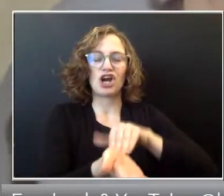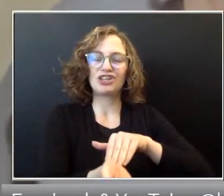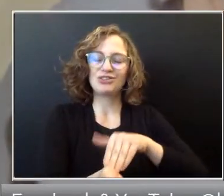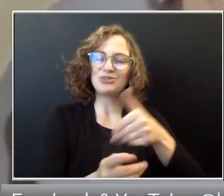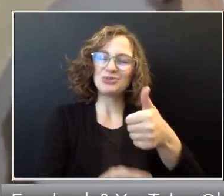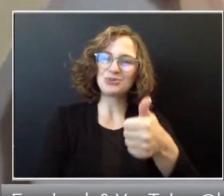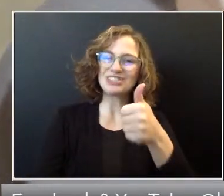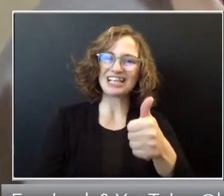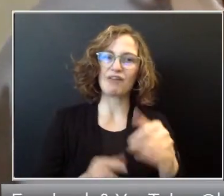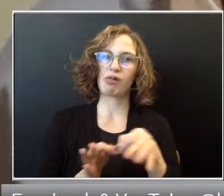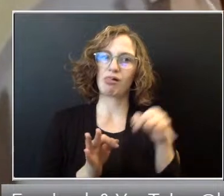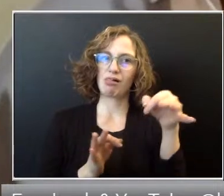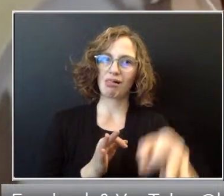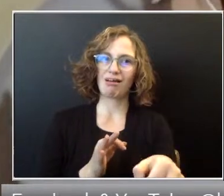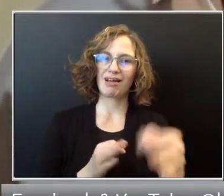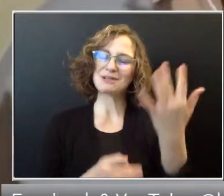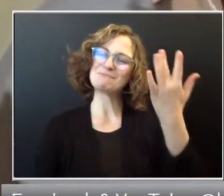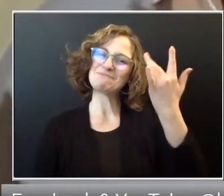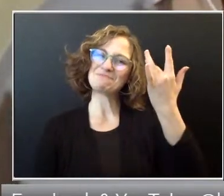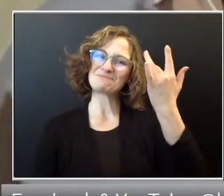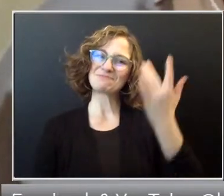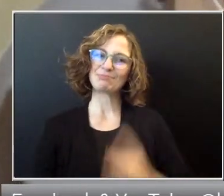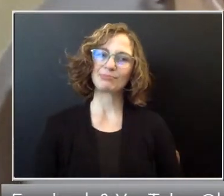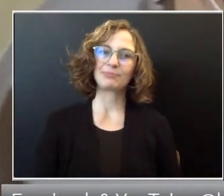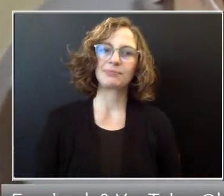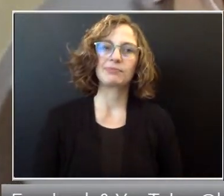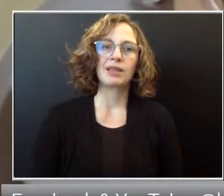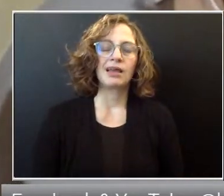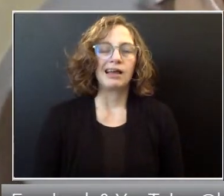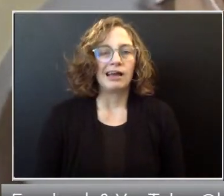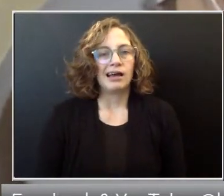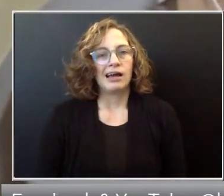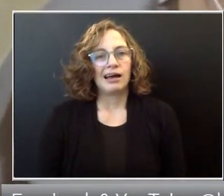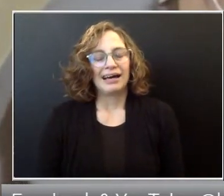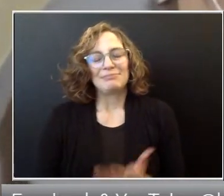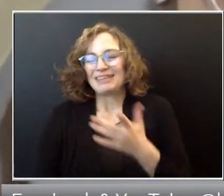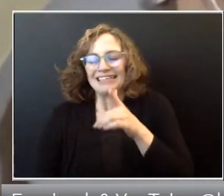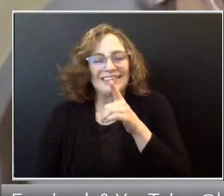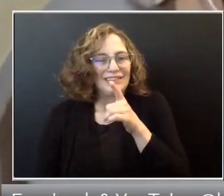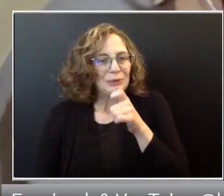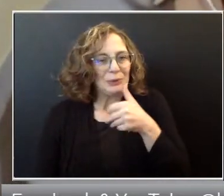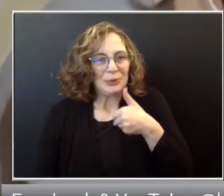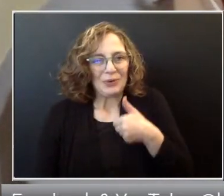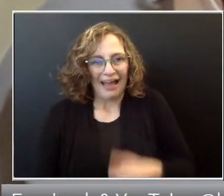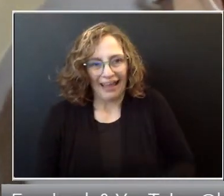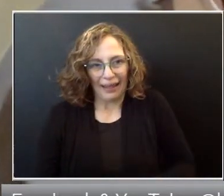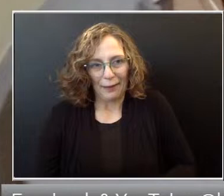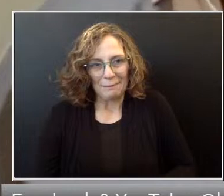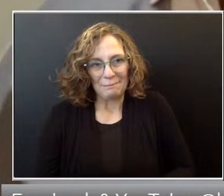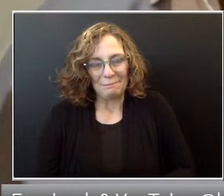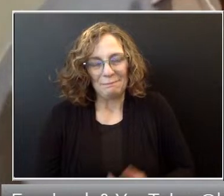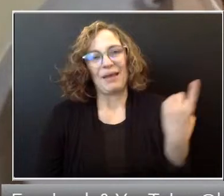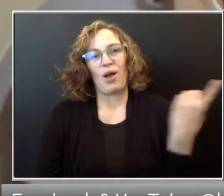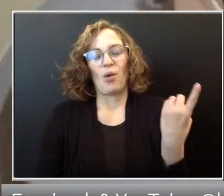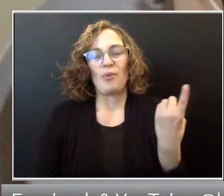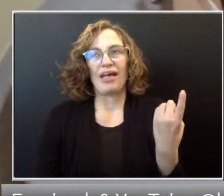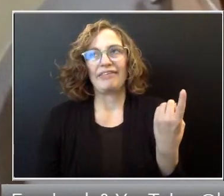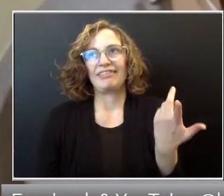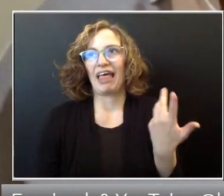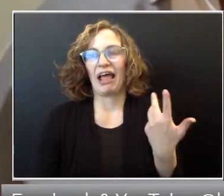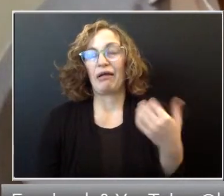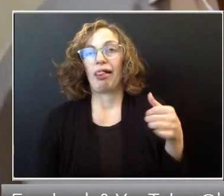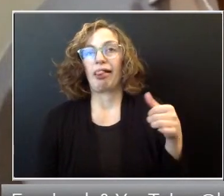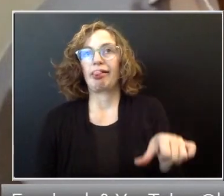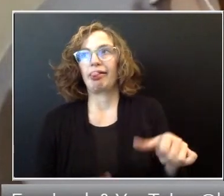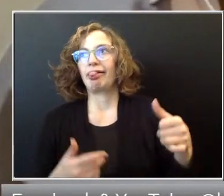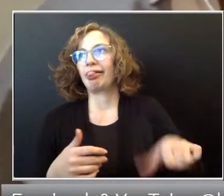For one, I think it was kind of the nature of the person, of who I am, always denying self. And then two, I thought it